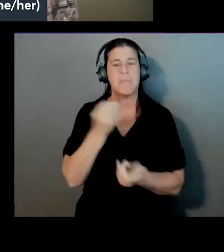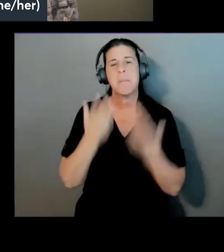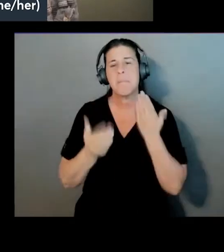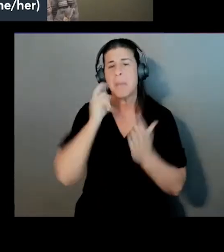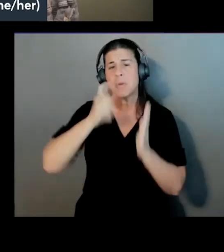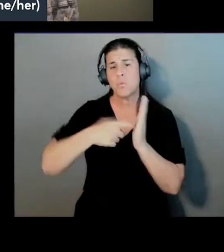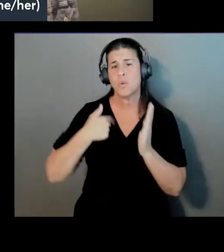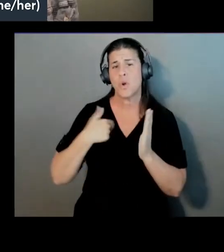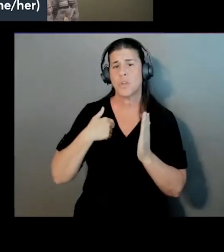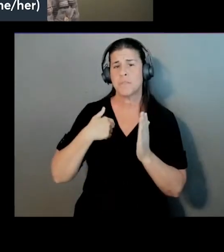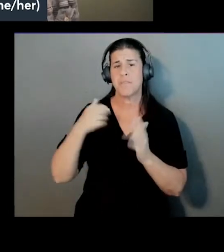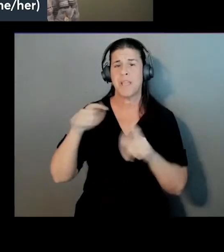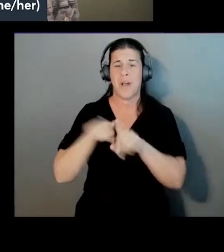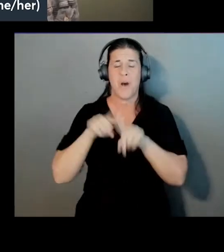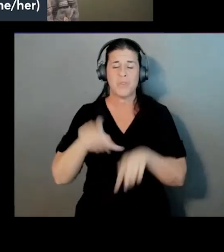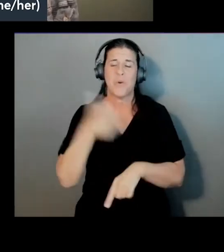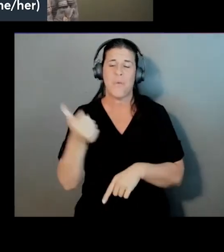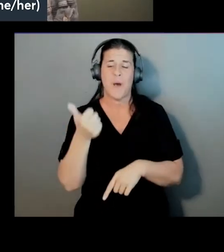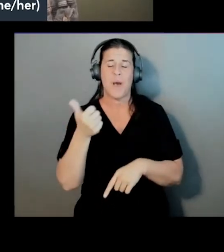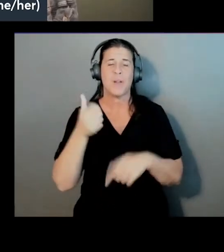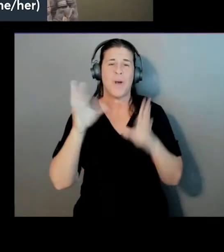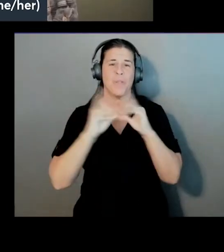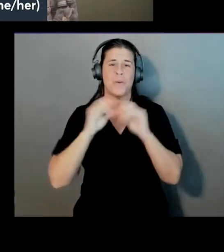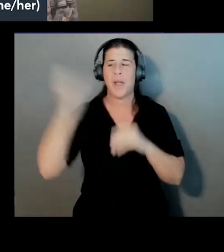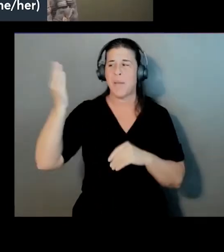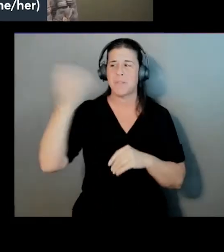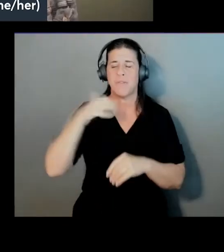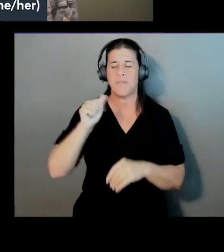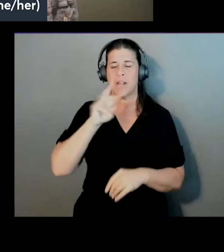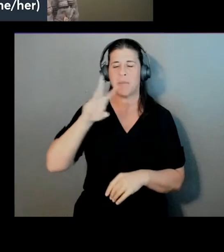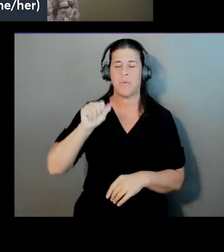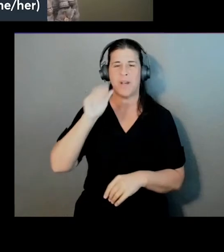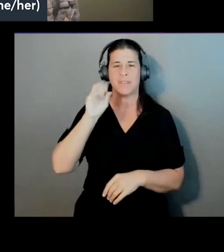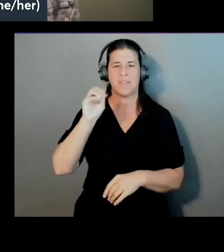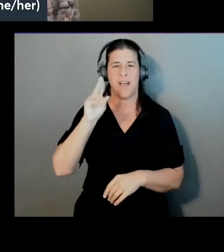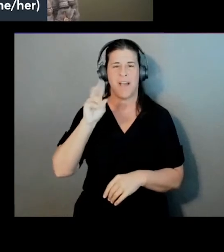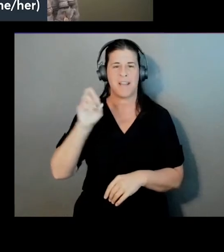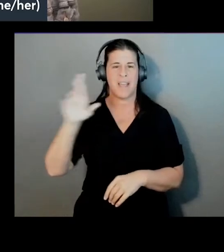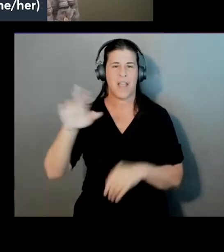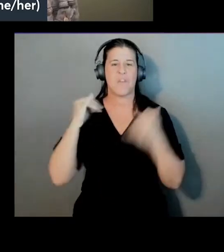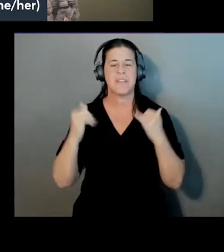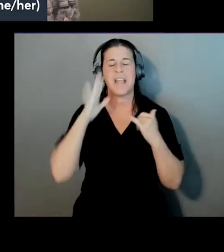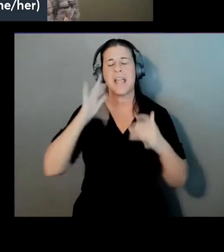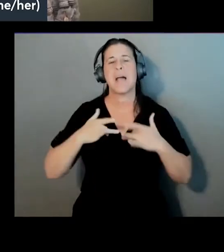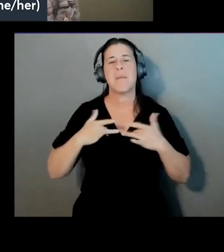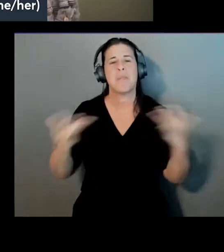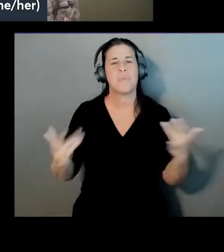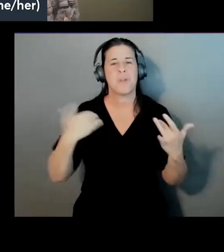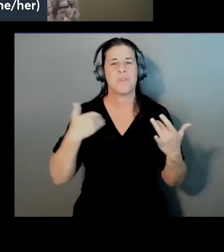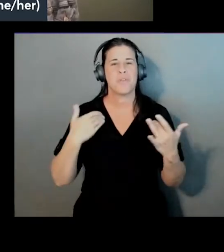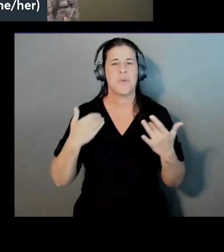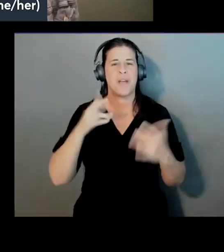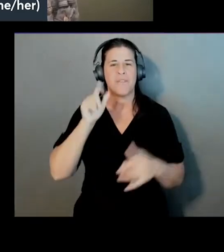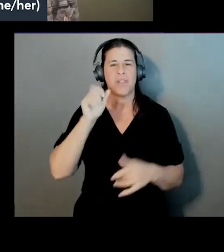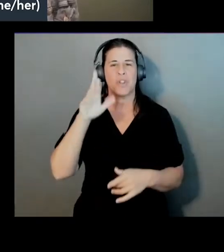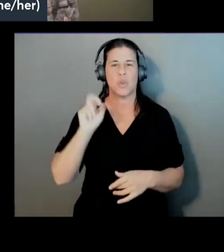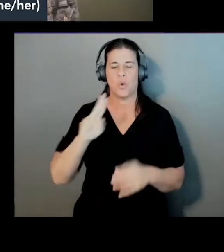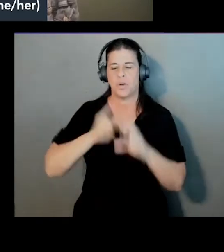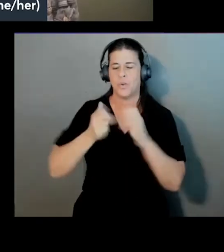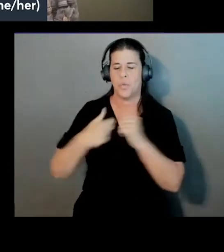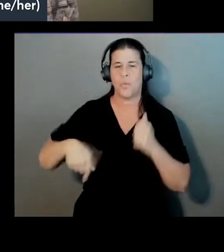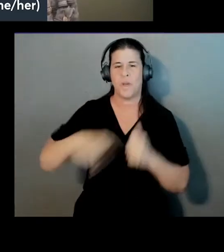also on other episodes for AWS on Air. And today we're excited to have Lauren with a fresh new topic